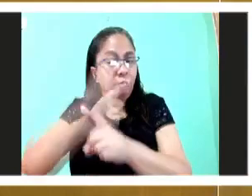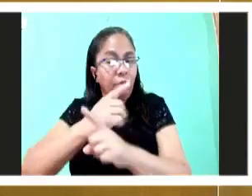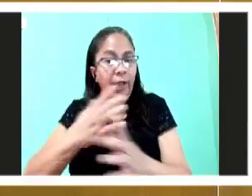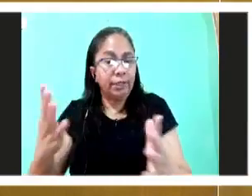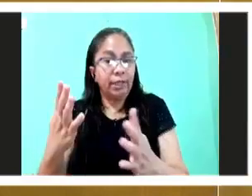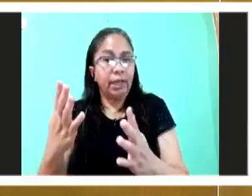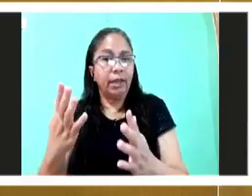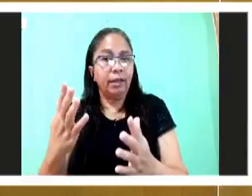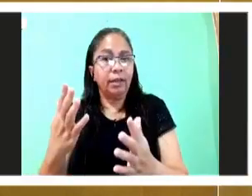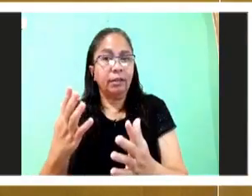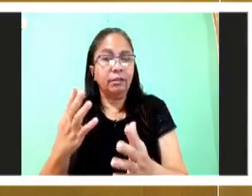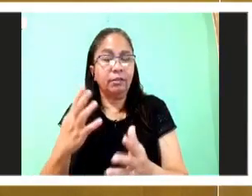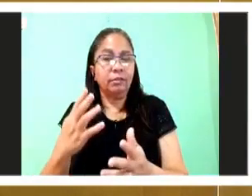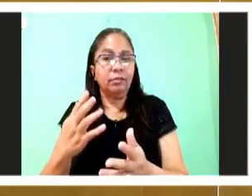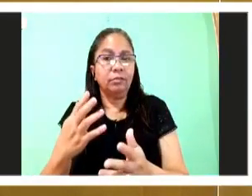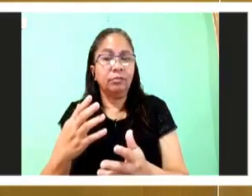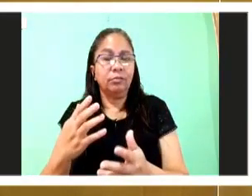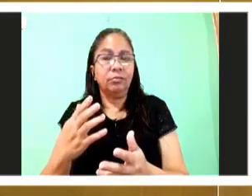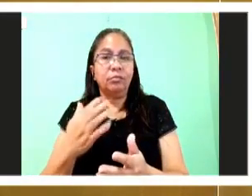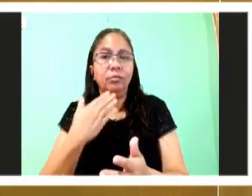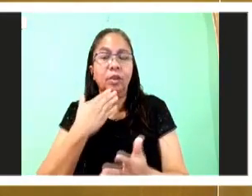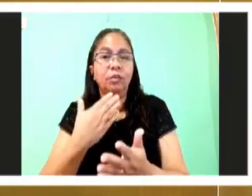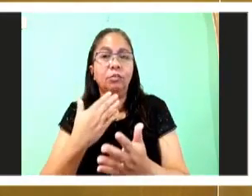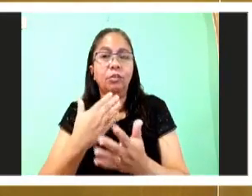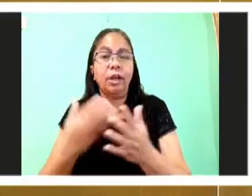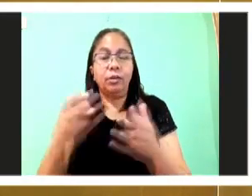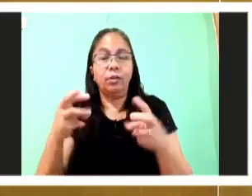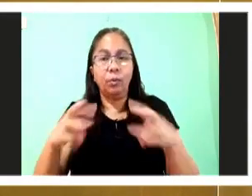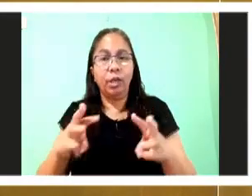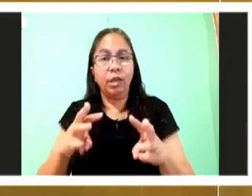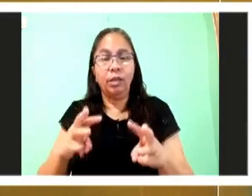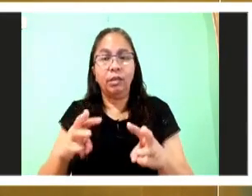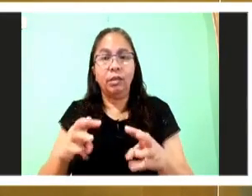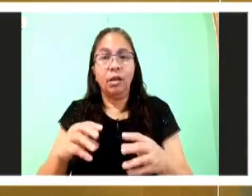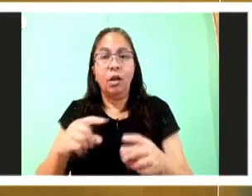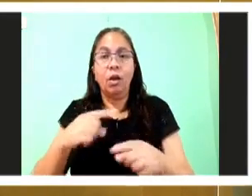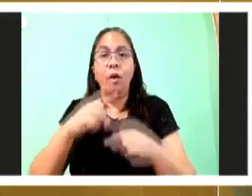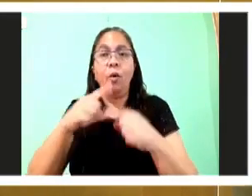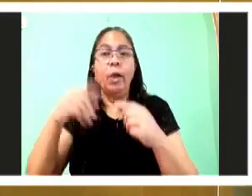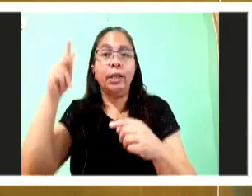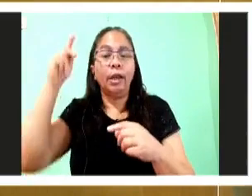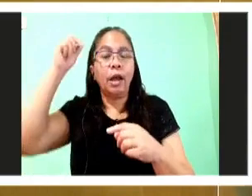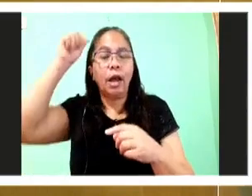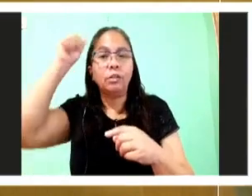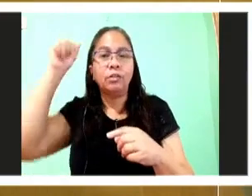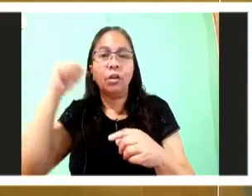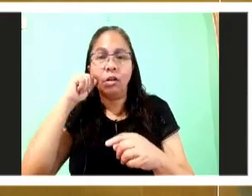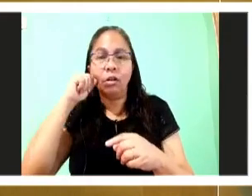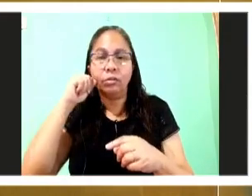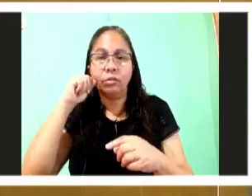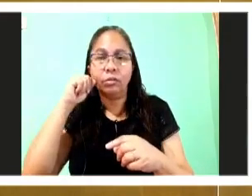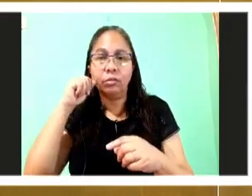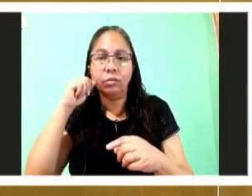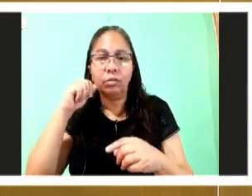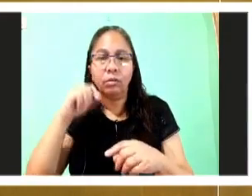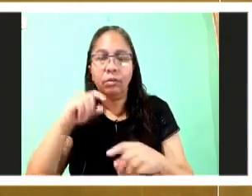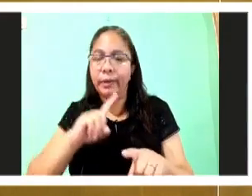to live chastity and virtue, it would not appear when you get older. And that's why